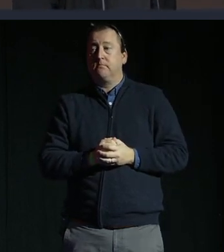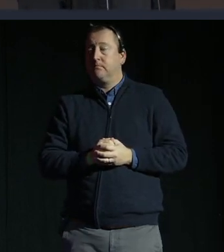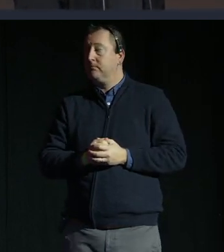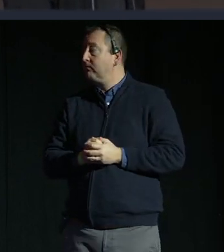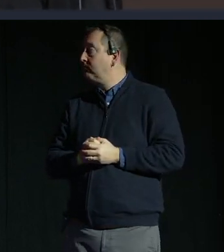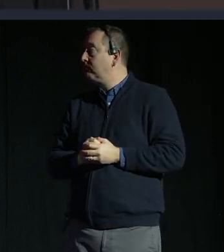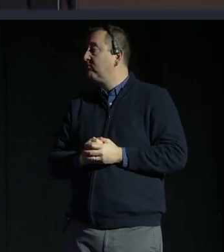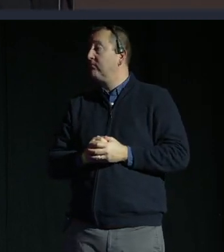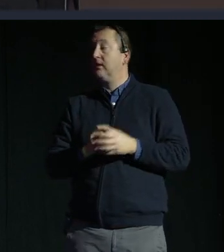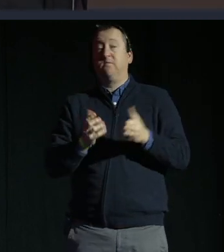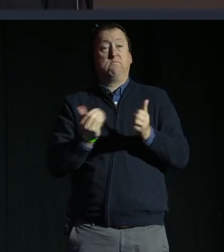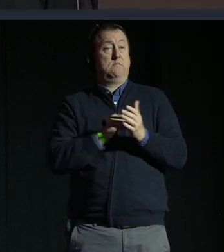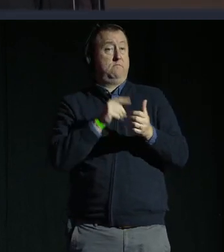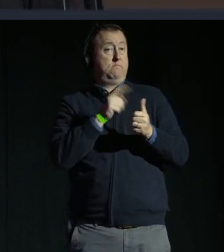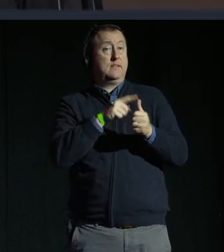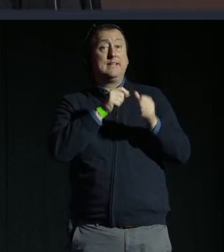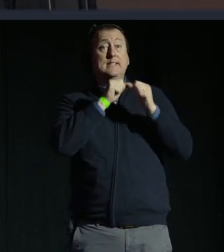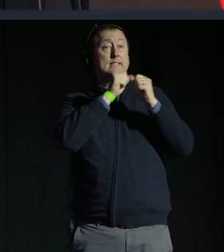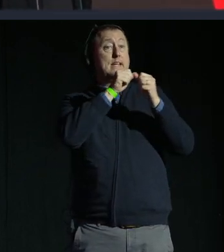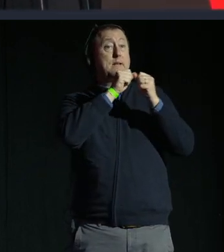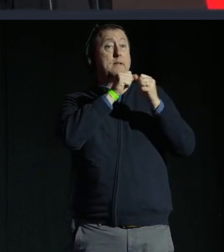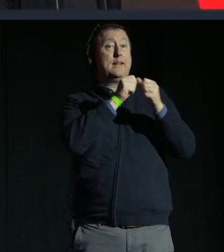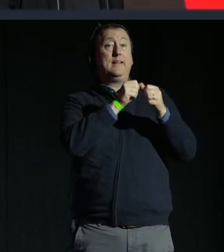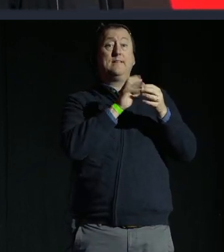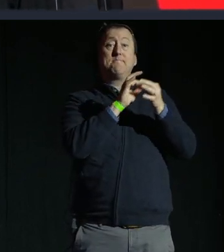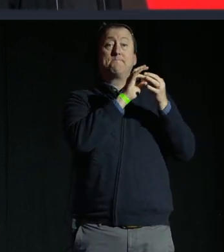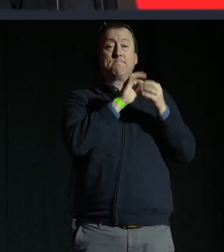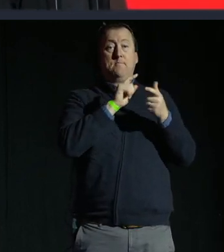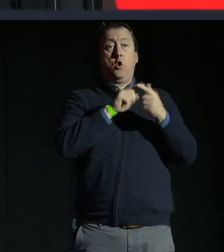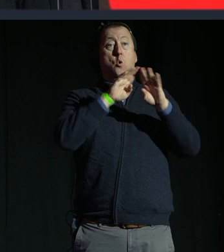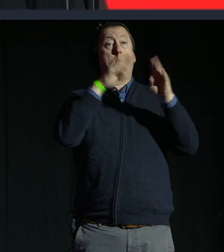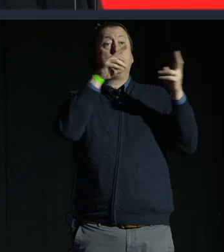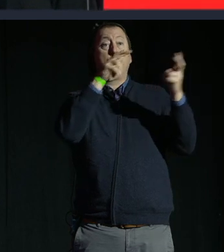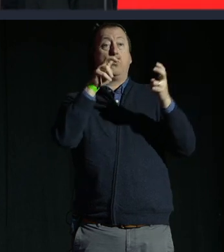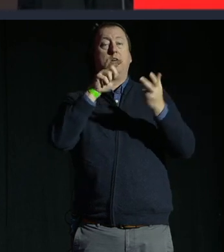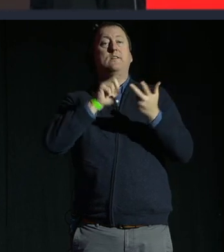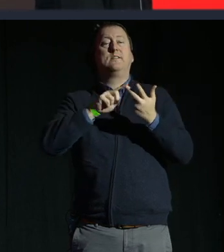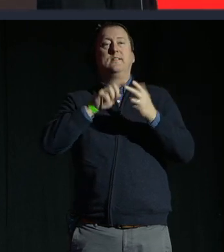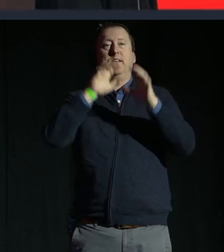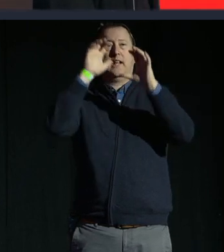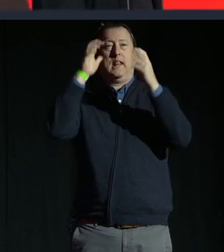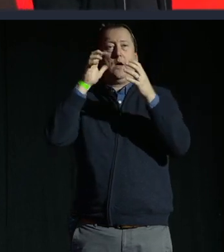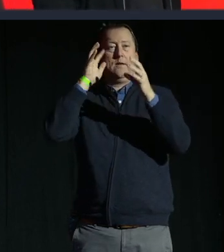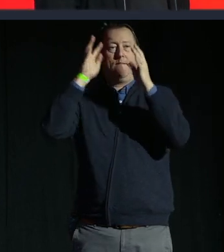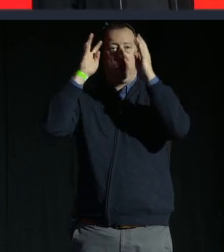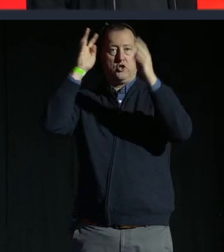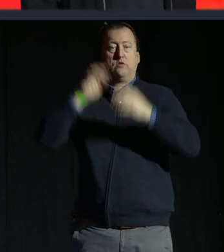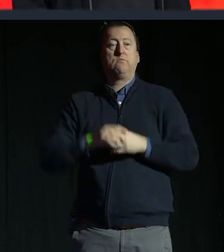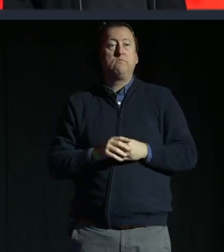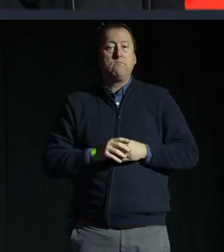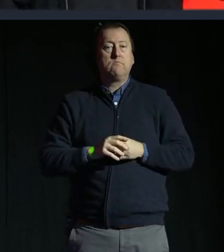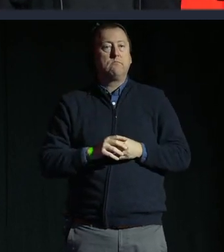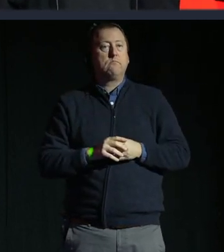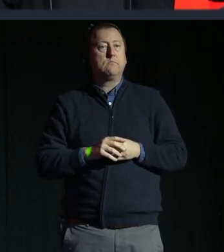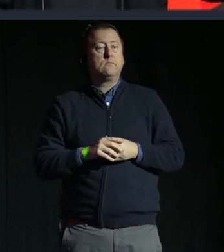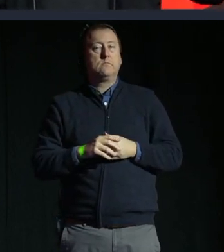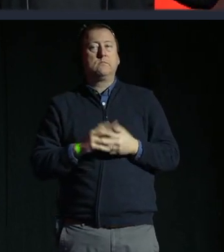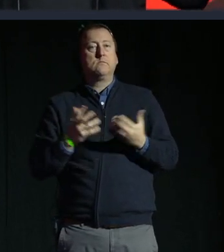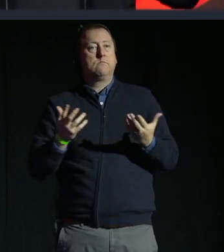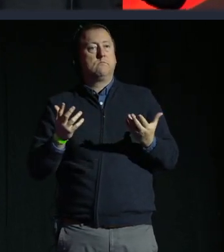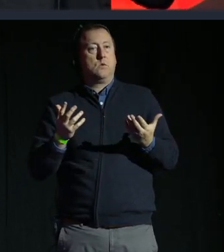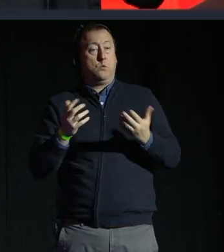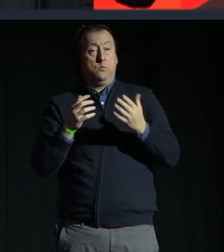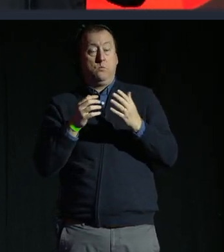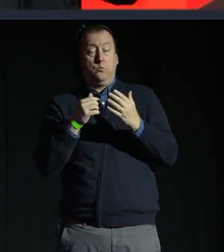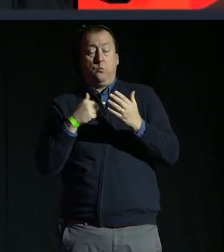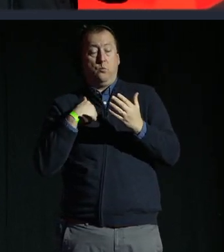Sustainability and stewardship, open source and open standards, cloud innovation. We can't do any of